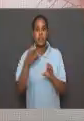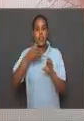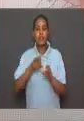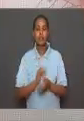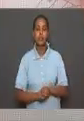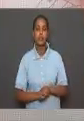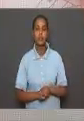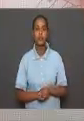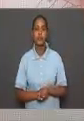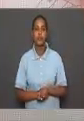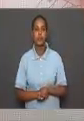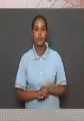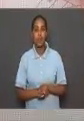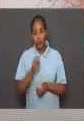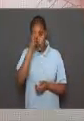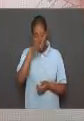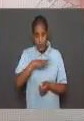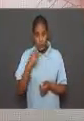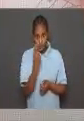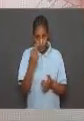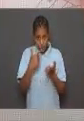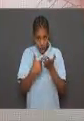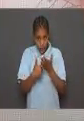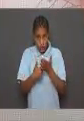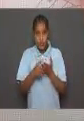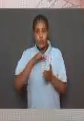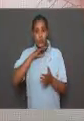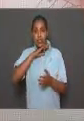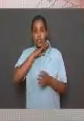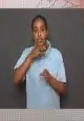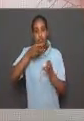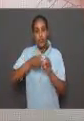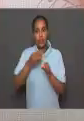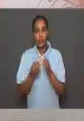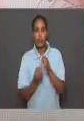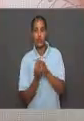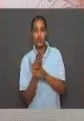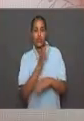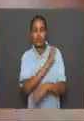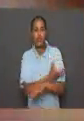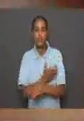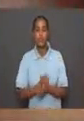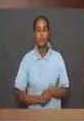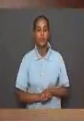gas. Humans use these fossil fuels as a source of energy.